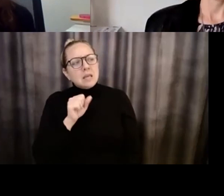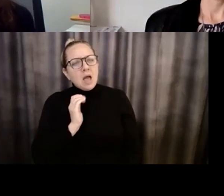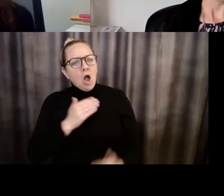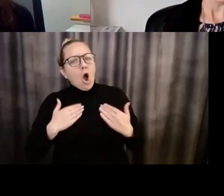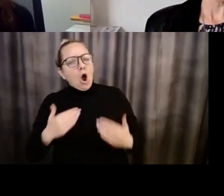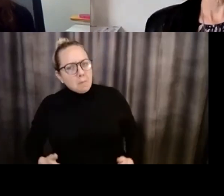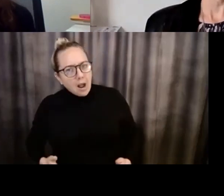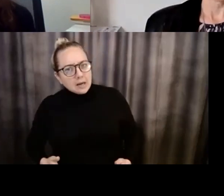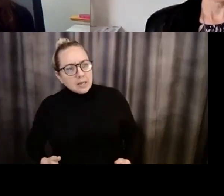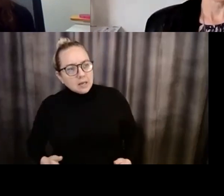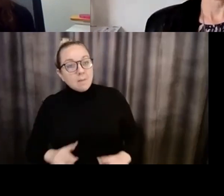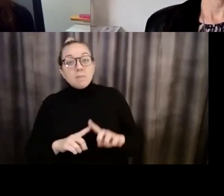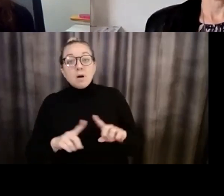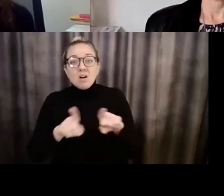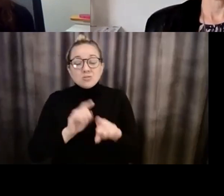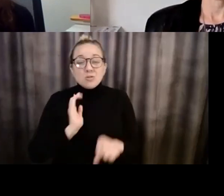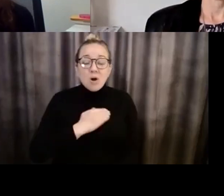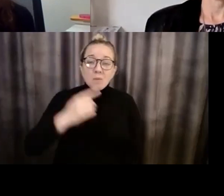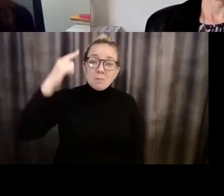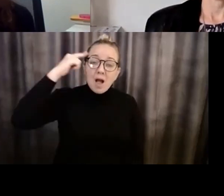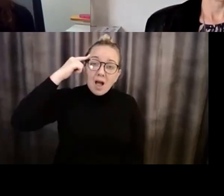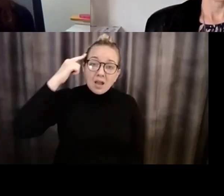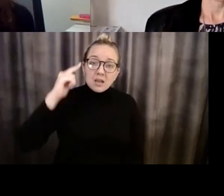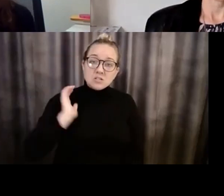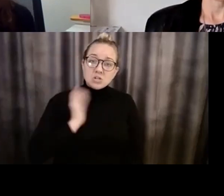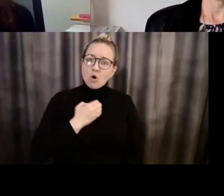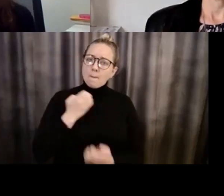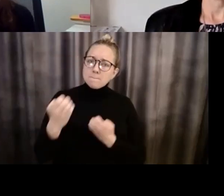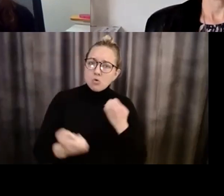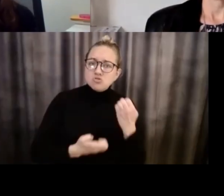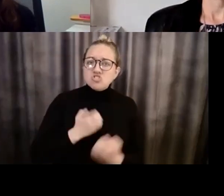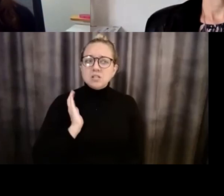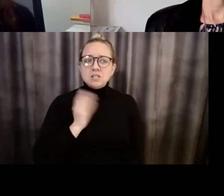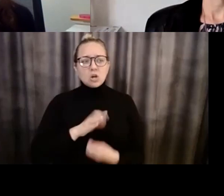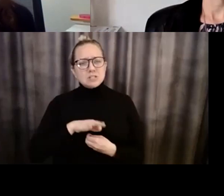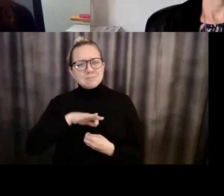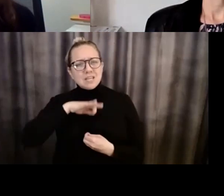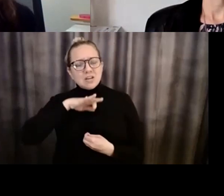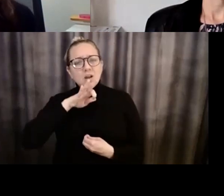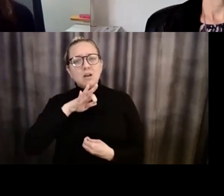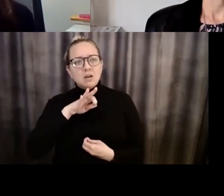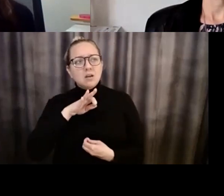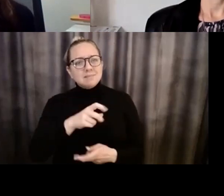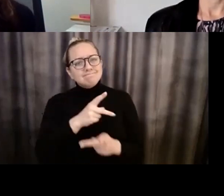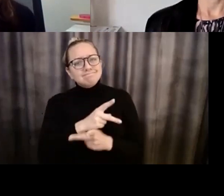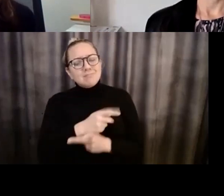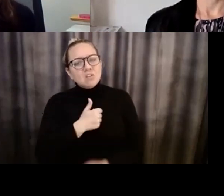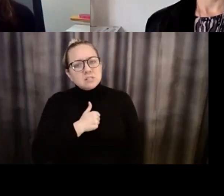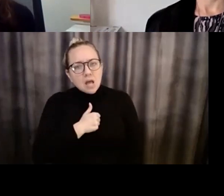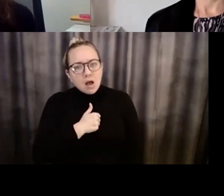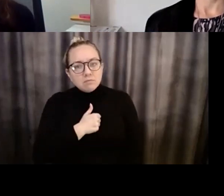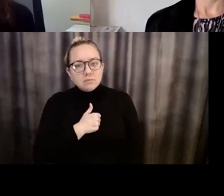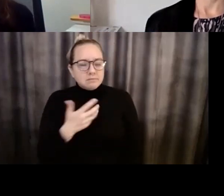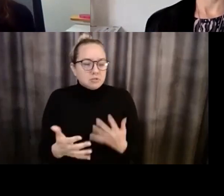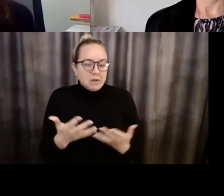our mind, taking care of our mind, our emotions, and our spirit. So whatever that might look like, whether that's